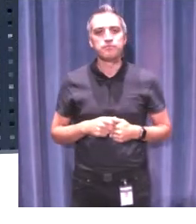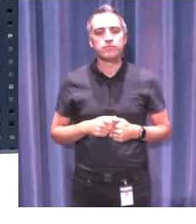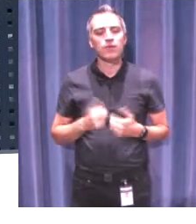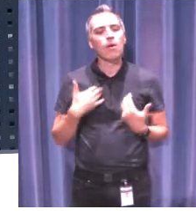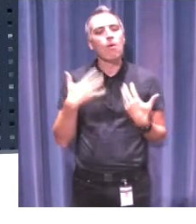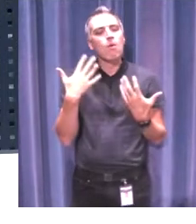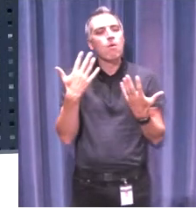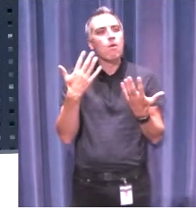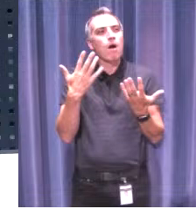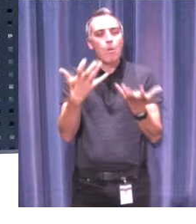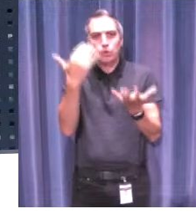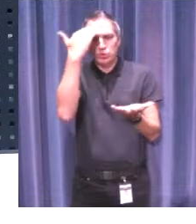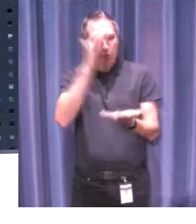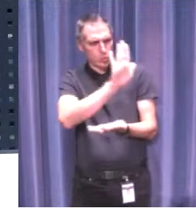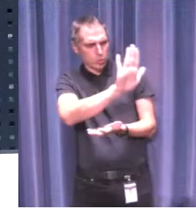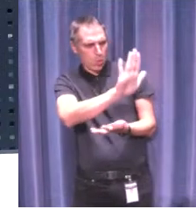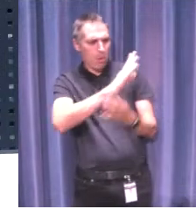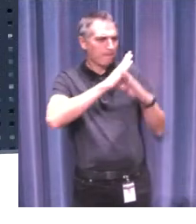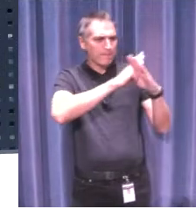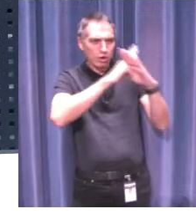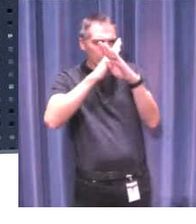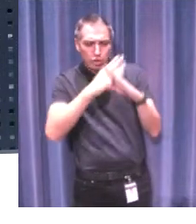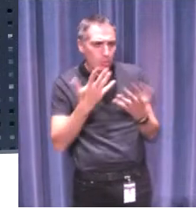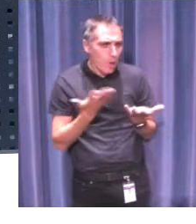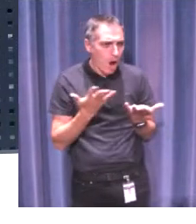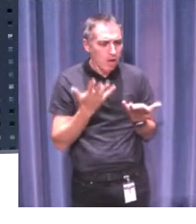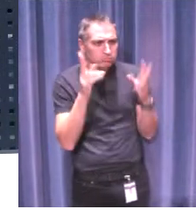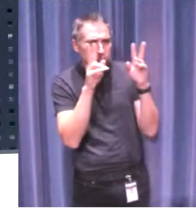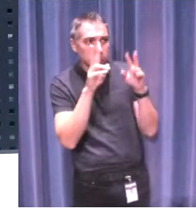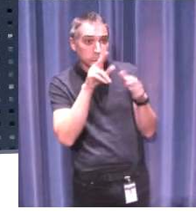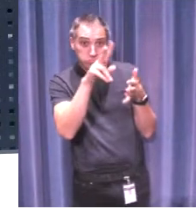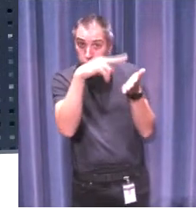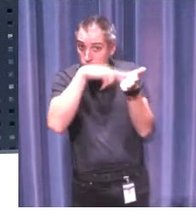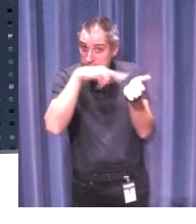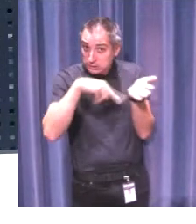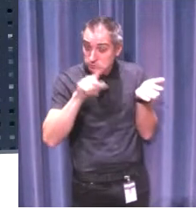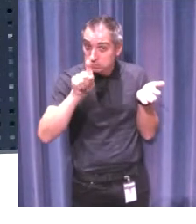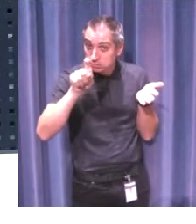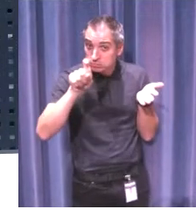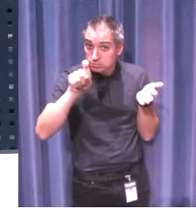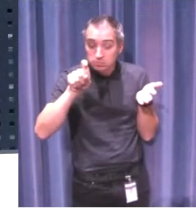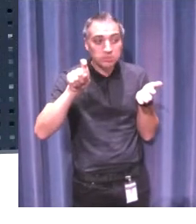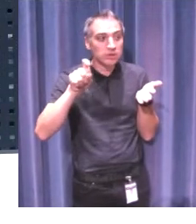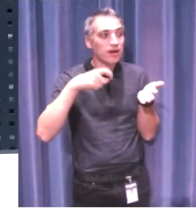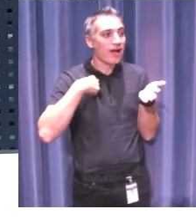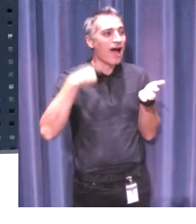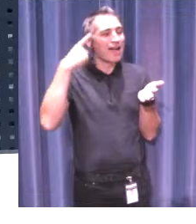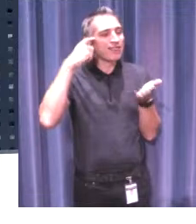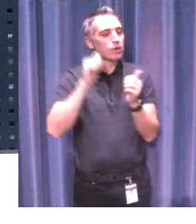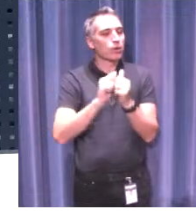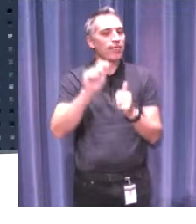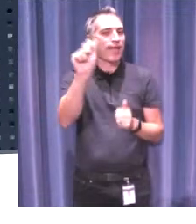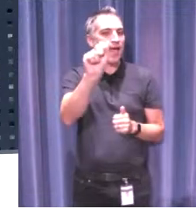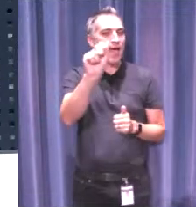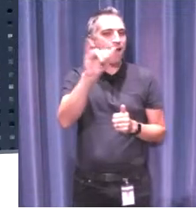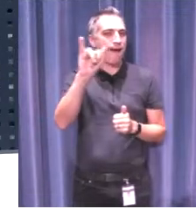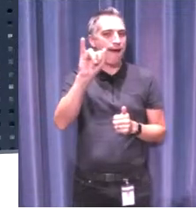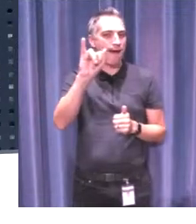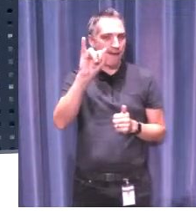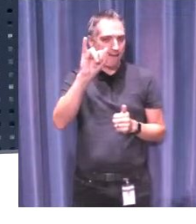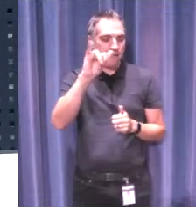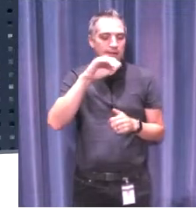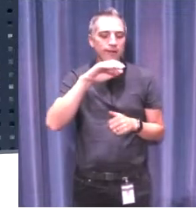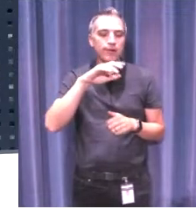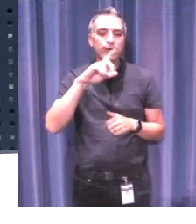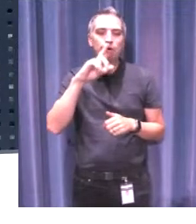barriers you might have. Can you reading perhaps? And I think with artificial intelligence, I think we can do